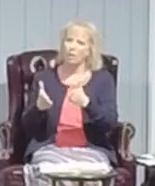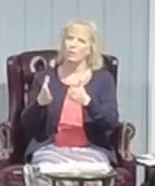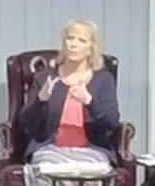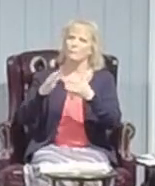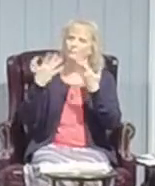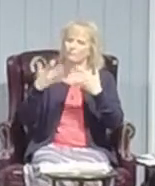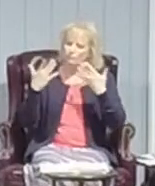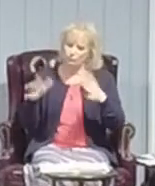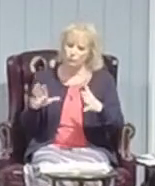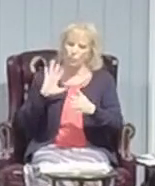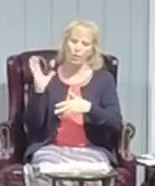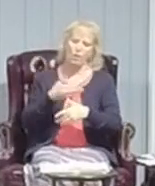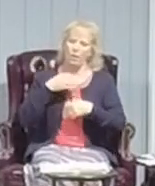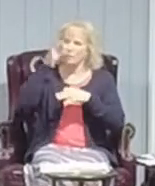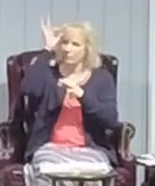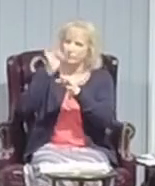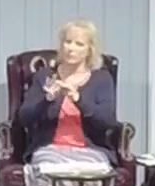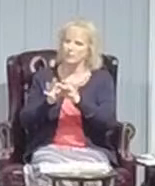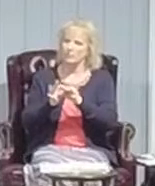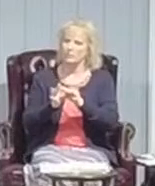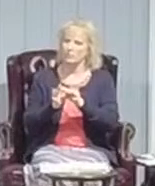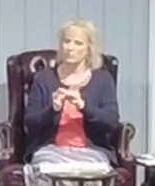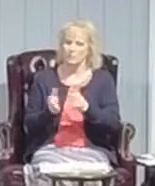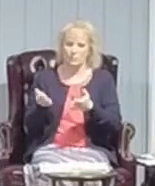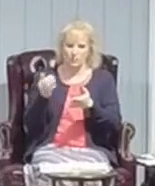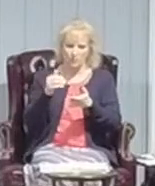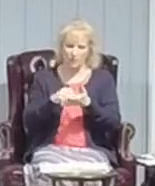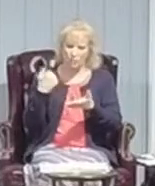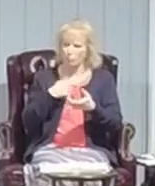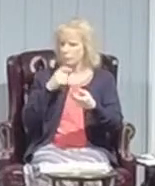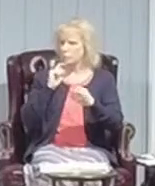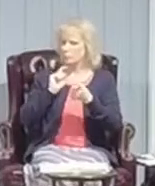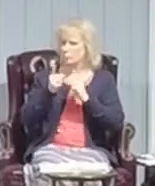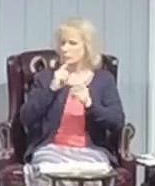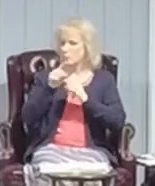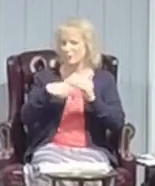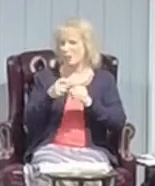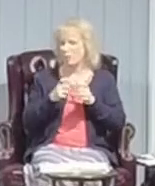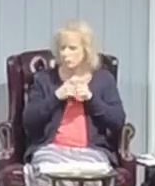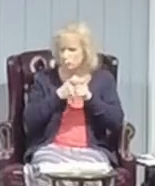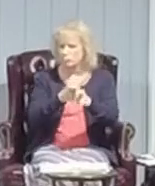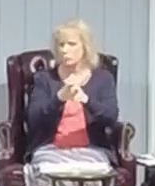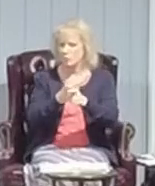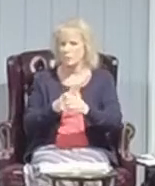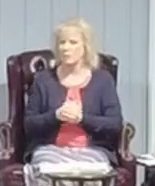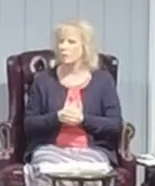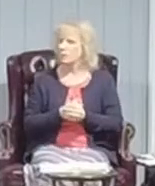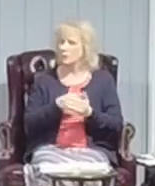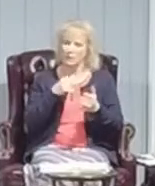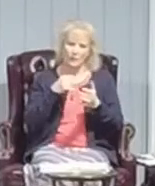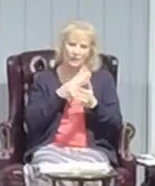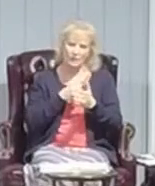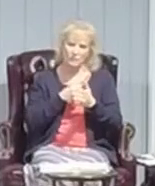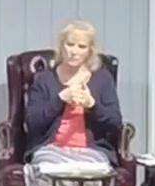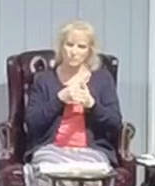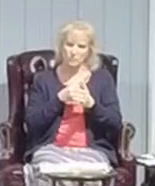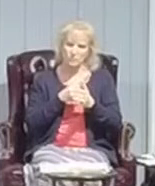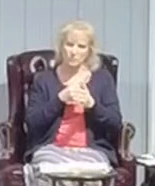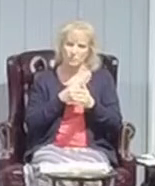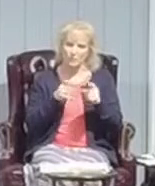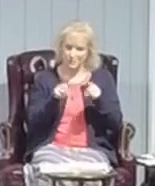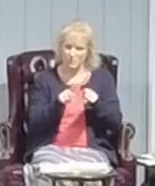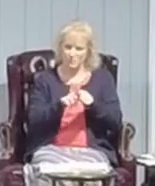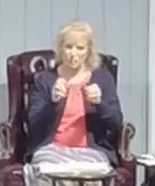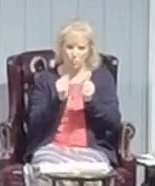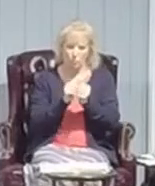and finisher of our faith. All right? Again, we're talking about running. This is consistent with us running. We're not to have our